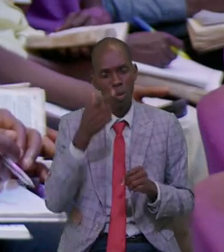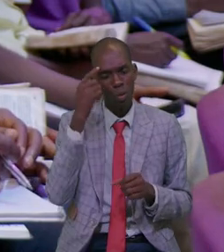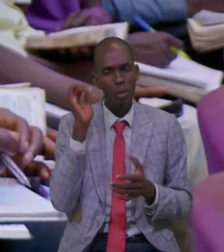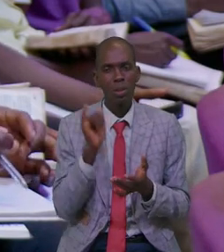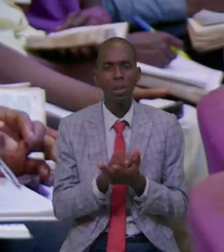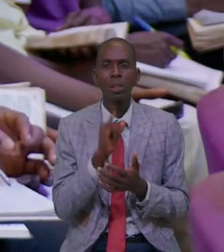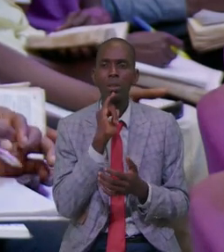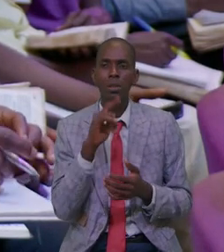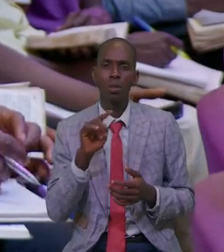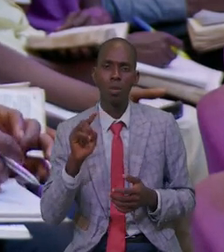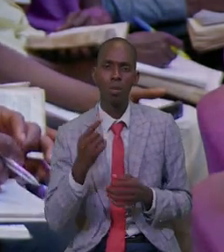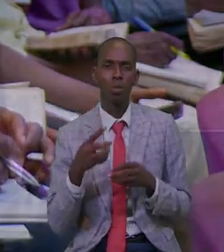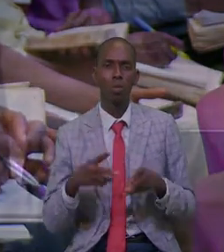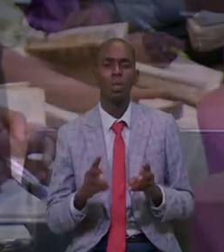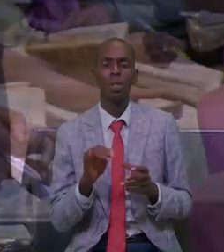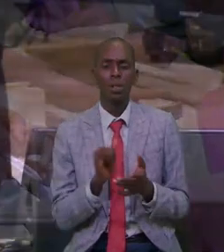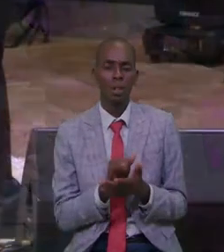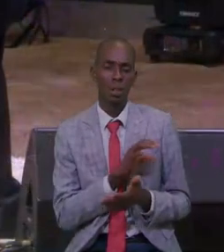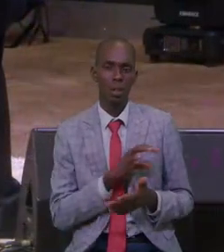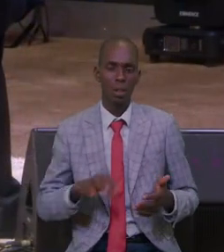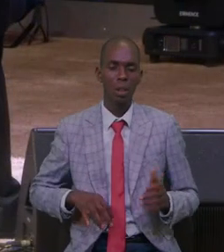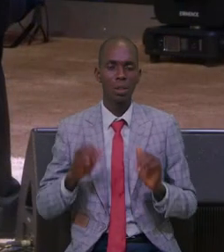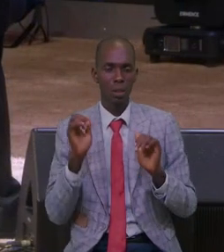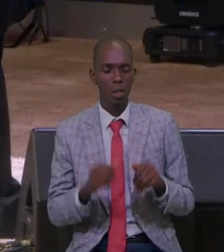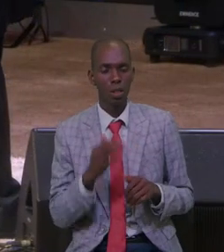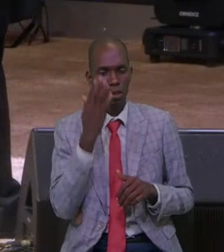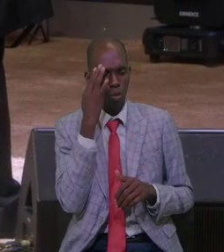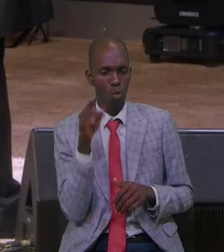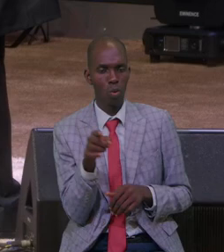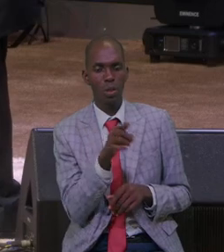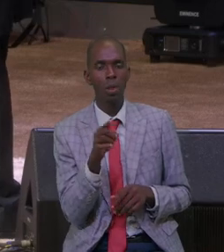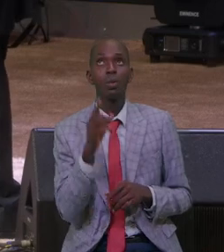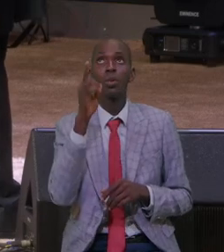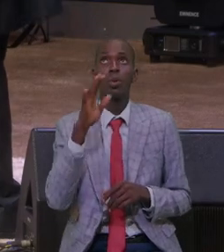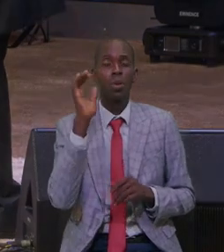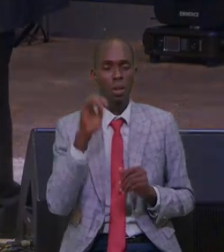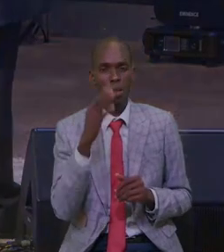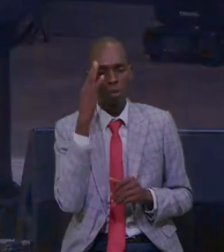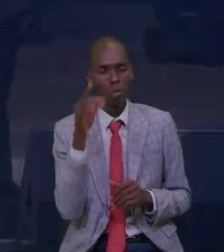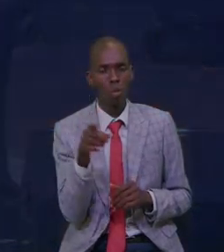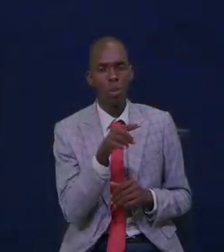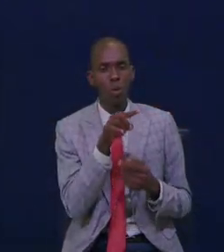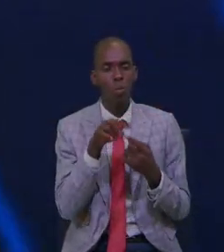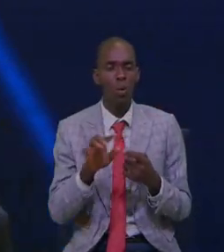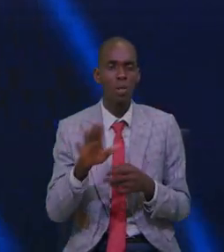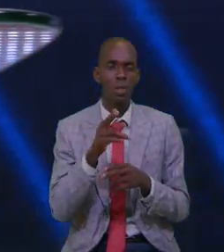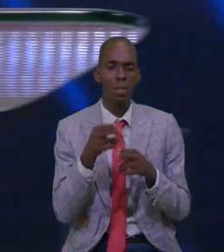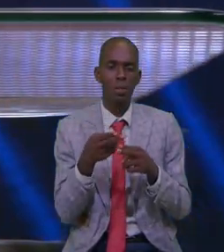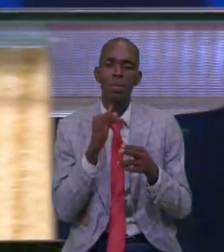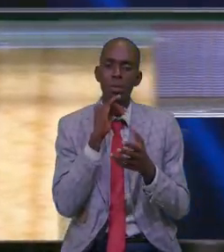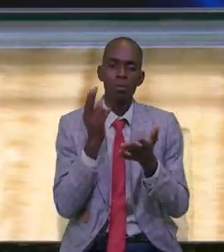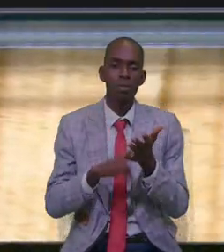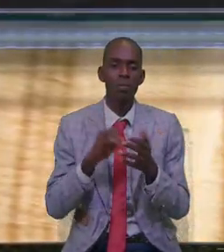only way Christ will recognize them and God will recognize them when their names enter into the book